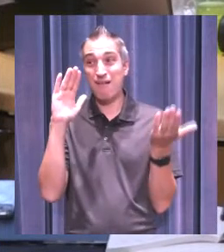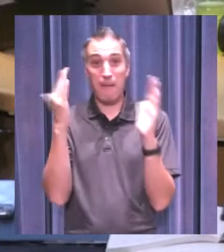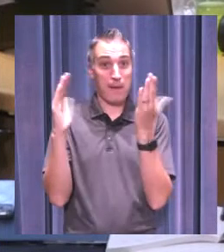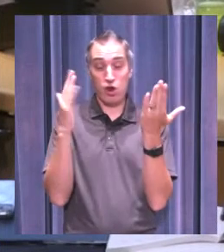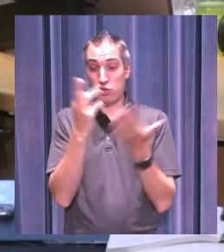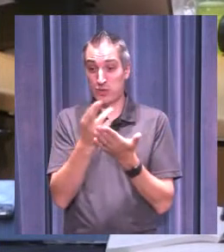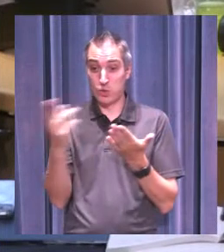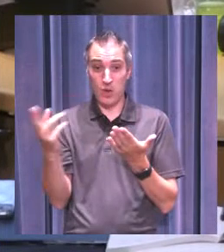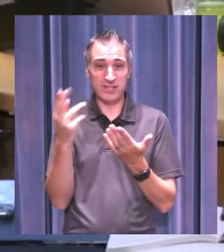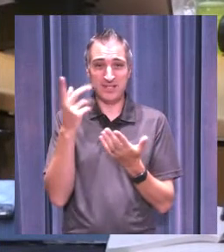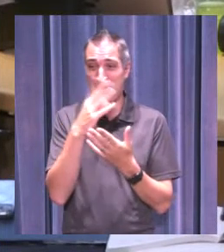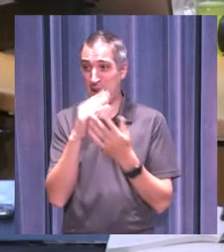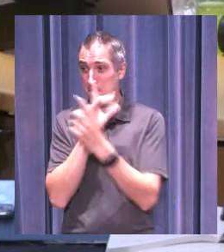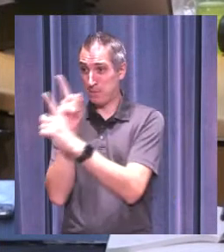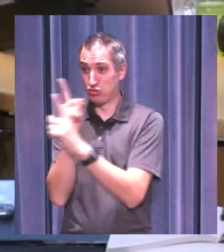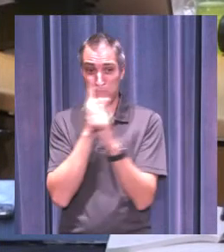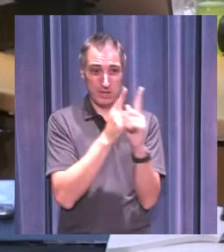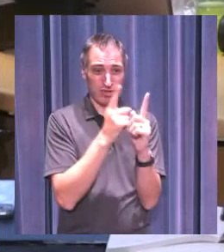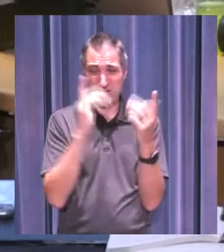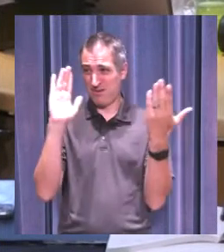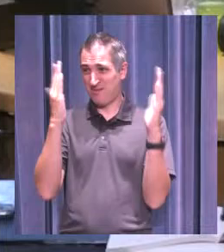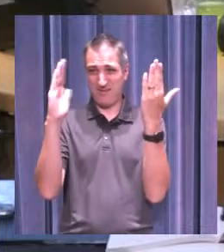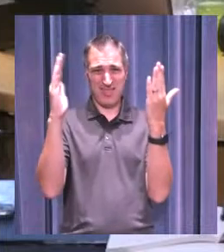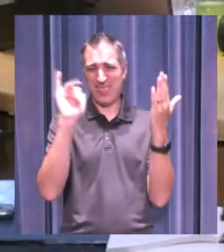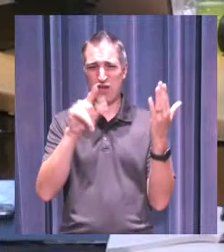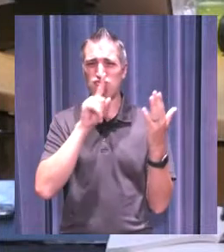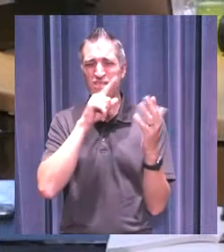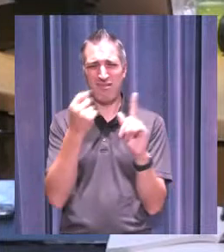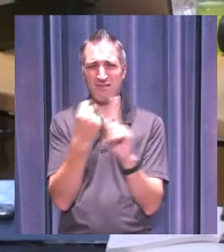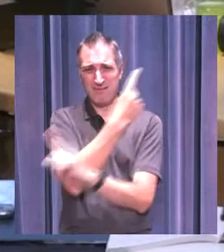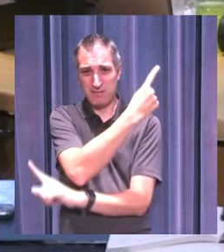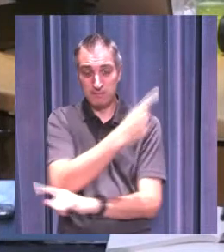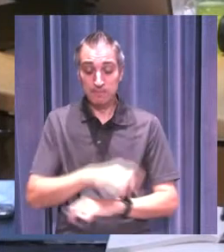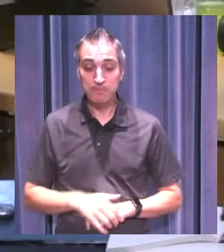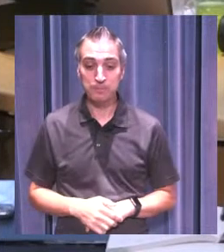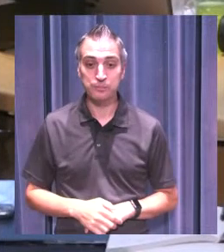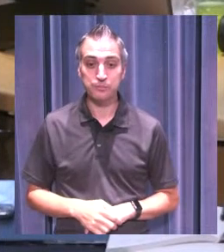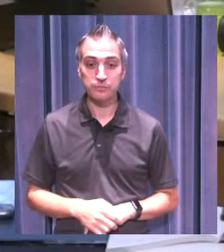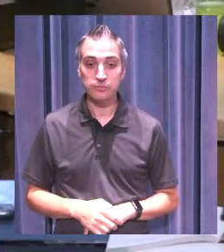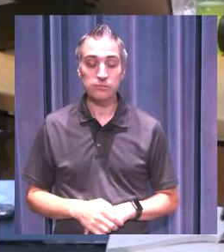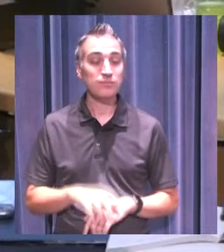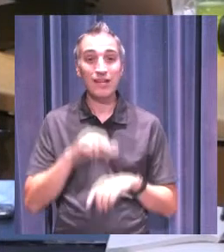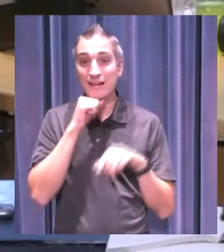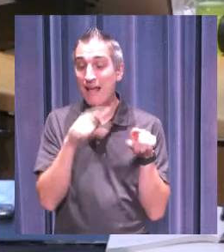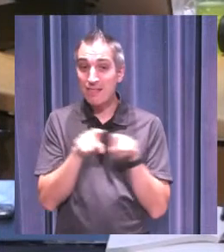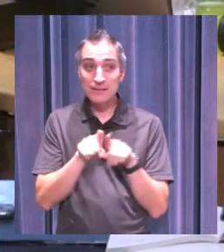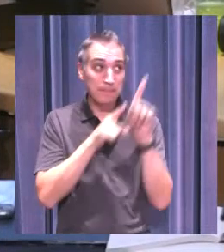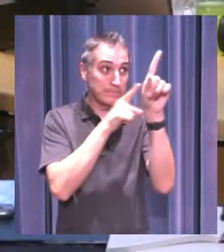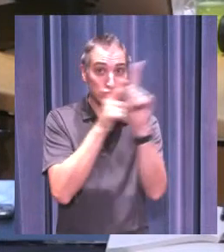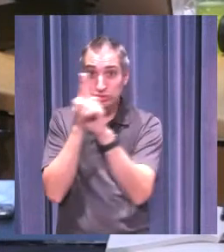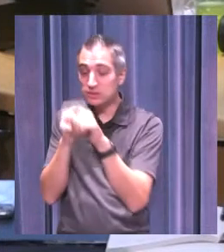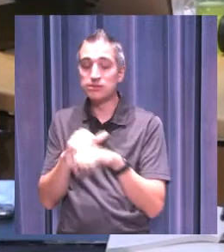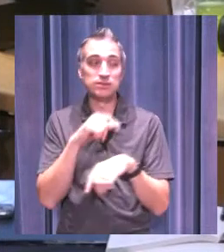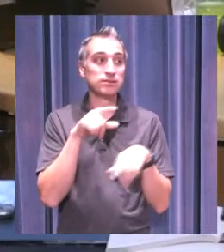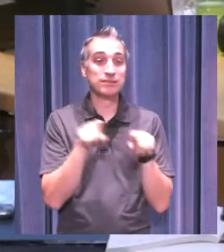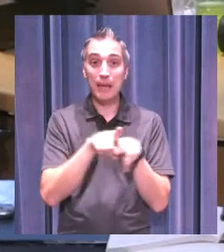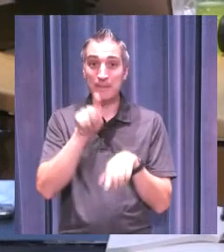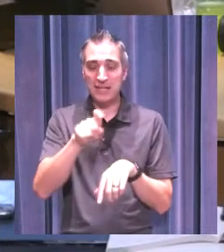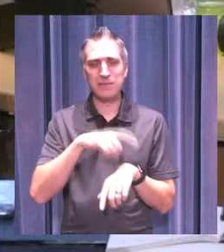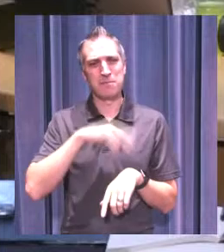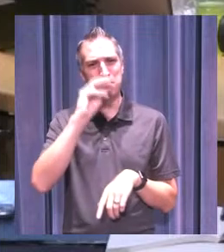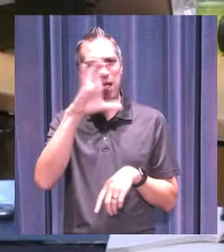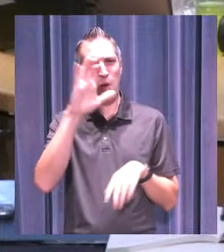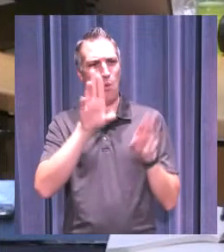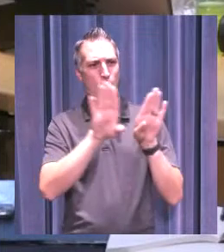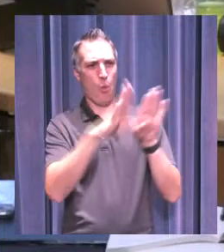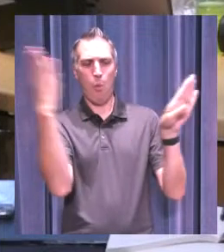and mission of each is misleading. We don't have the same missions or needs. Mott is an open-door college whose